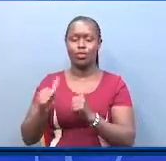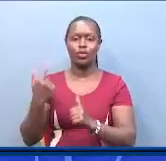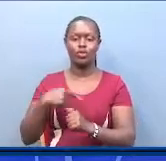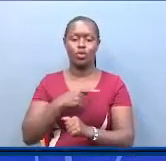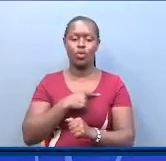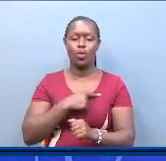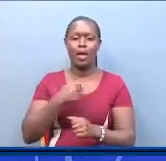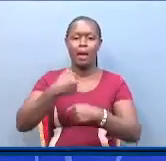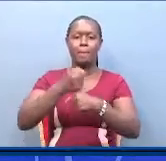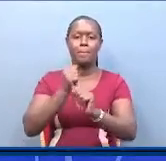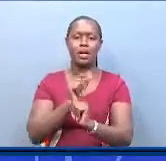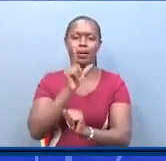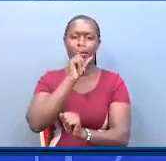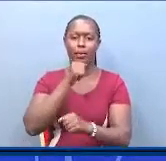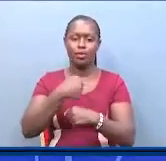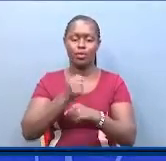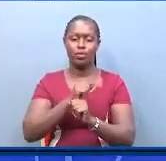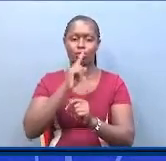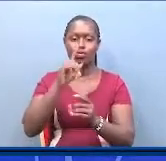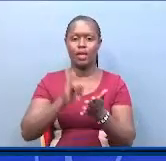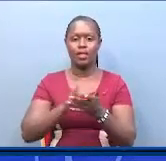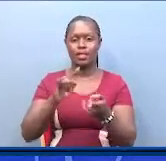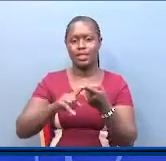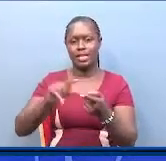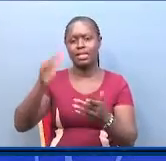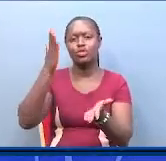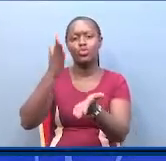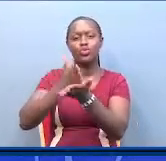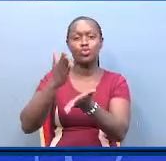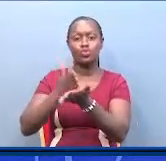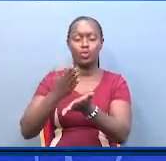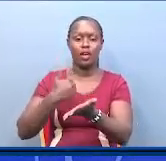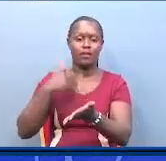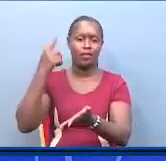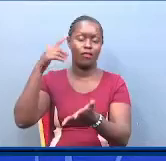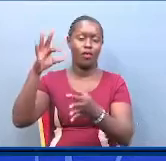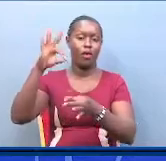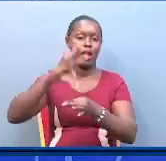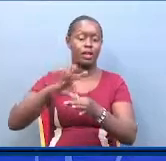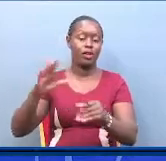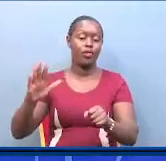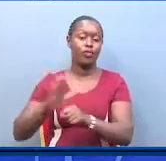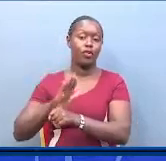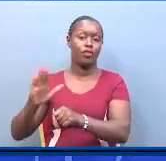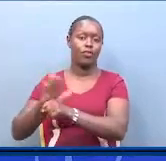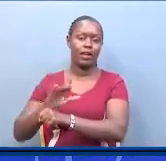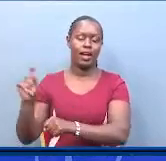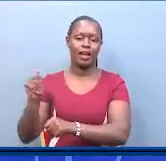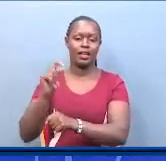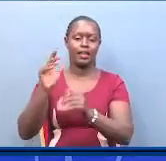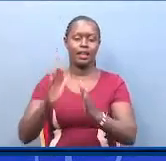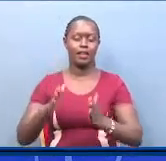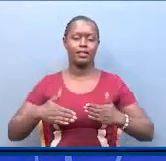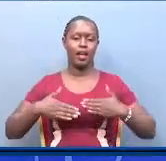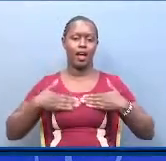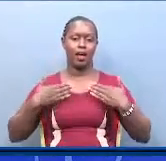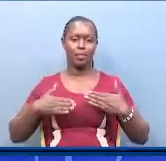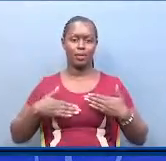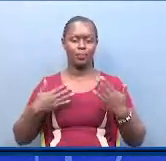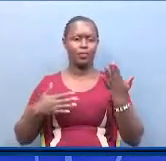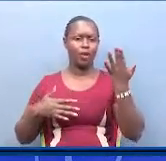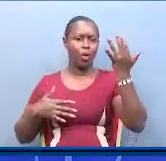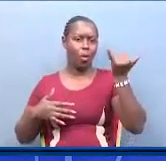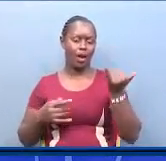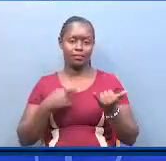to ensure that the integrity of this election is fulfilled and Kenyans are happy. And there's a reason why I'm saying that